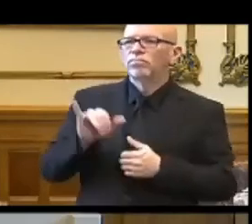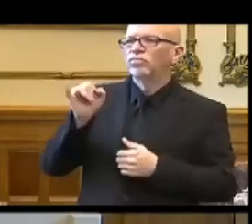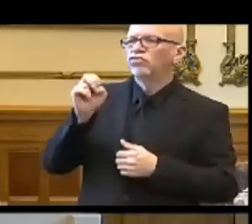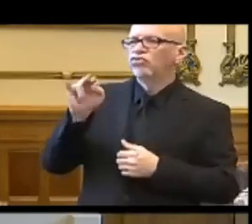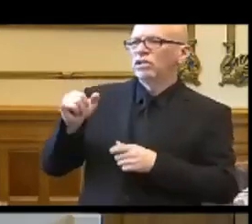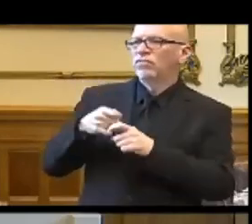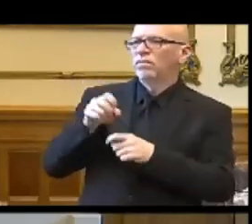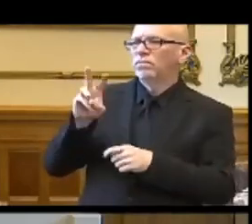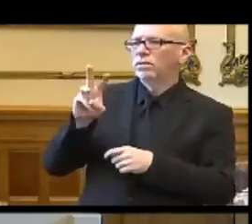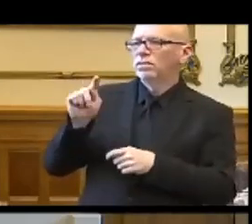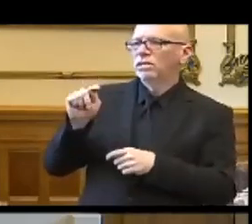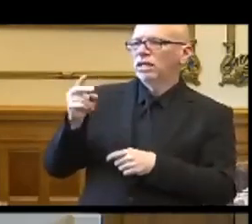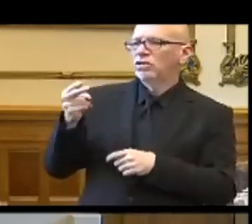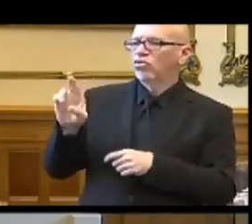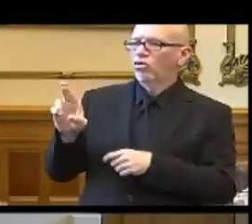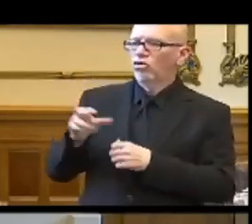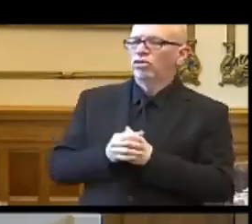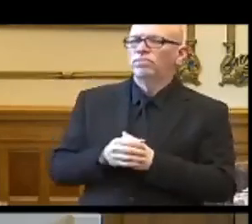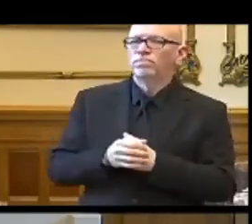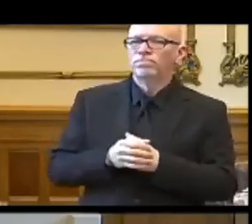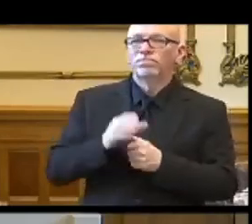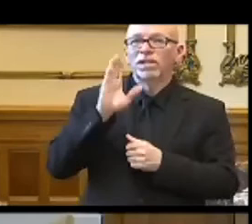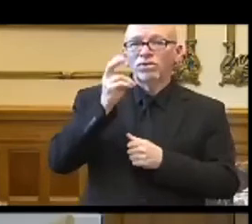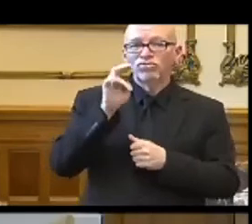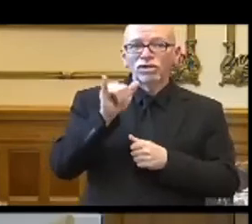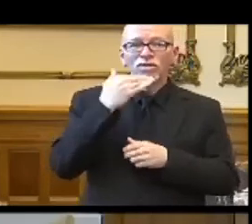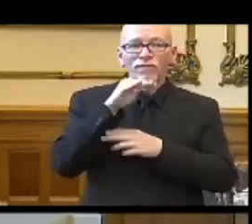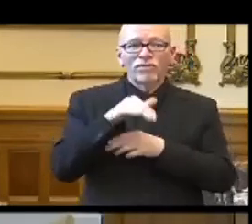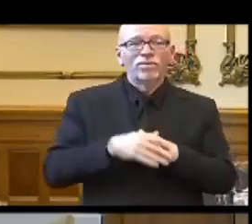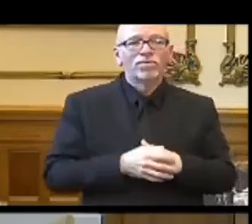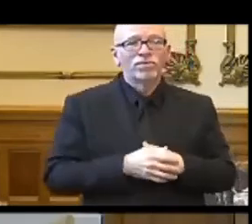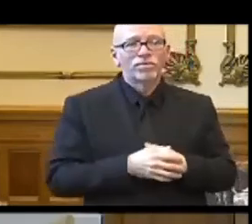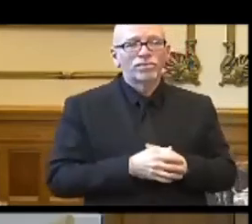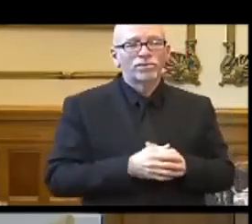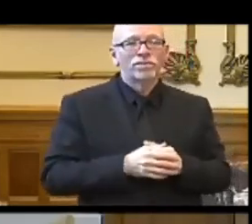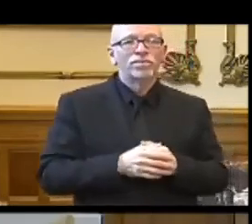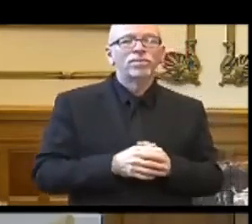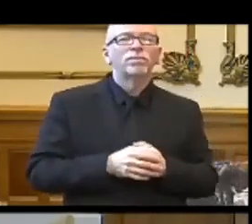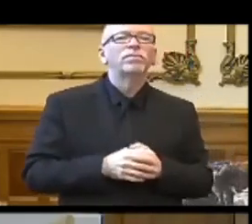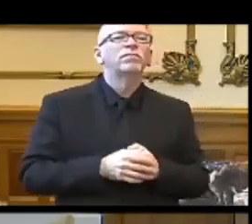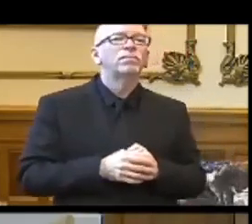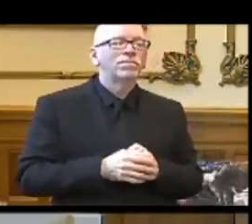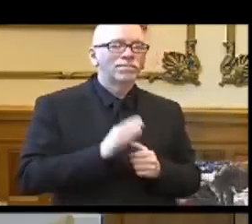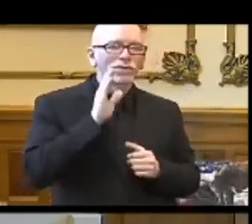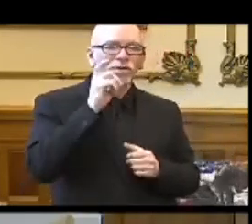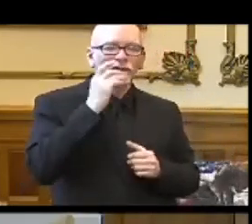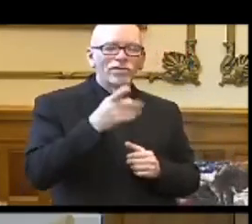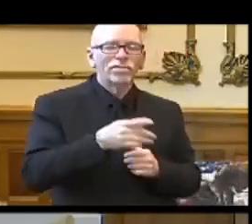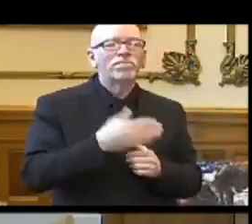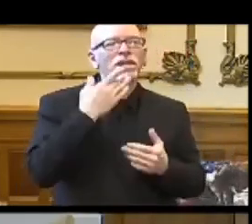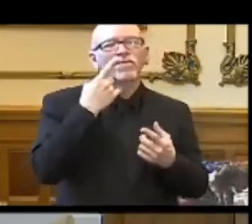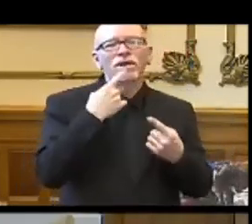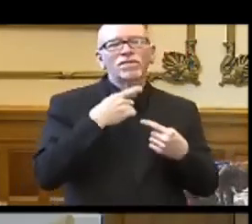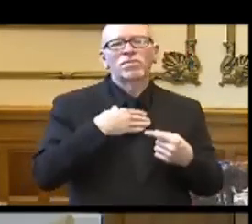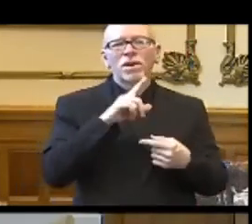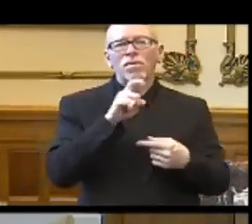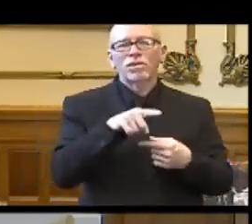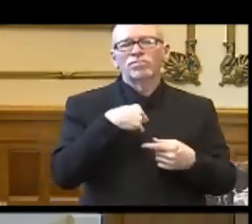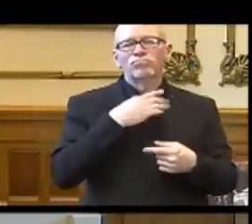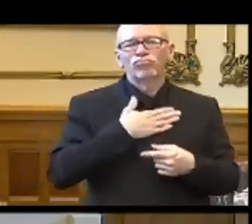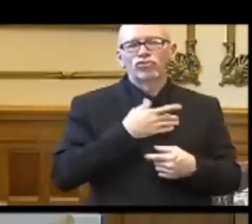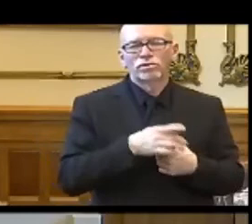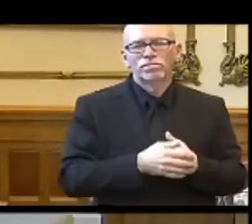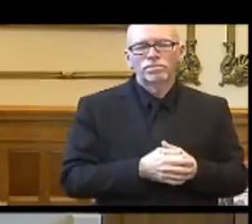from WTHR. Hello, Jenny. Good afternoon. Hi, Governor. Thanks for taking my question. Appreciate it.